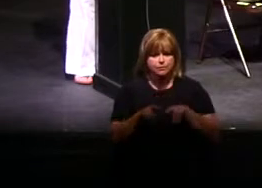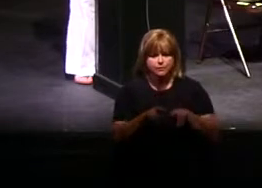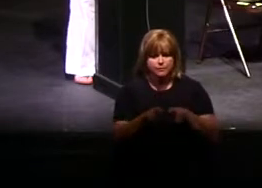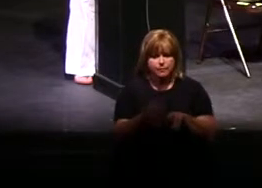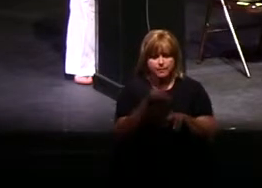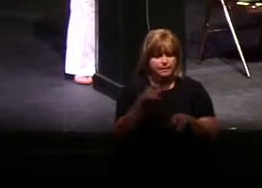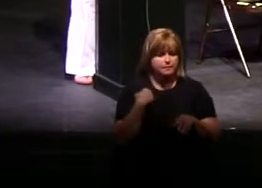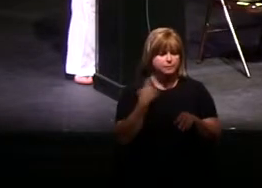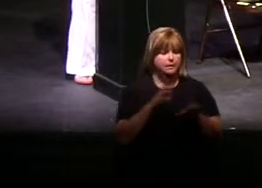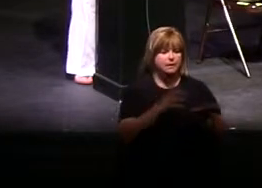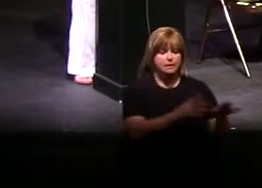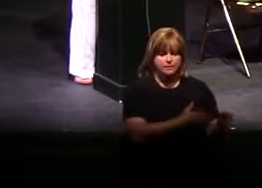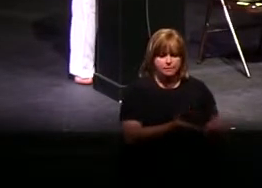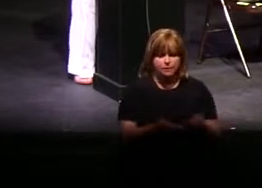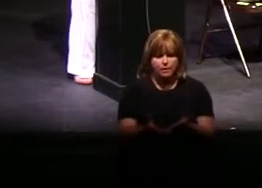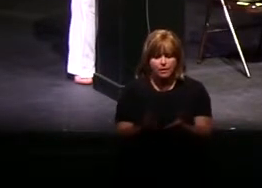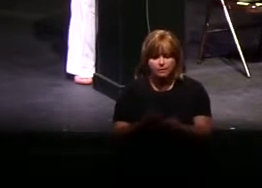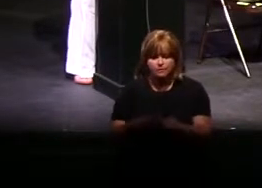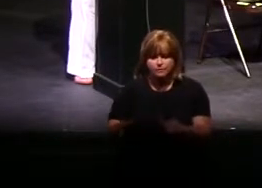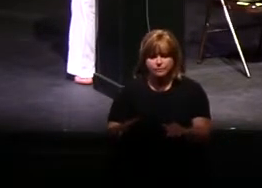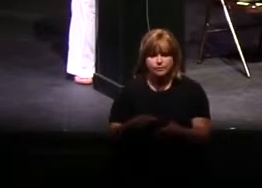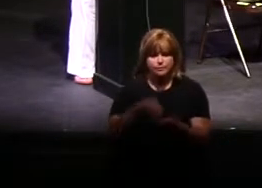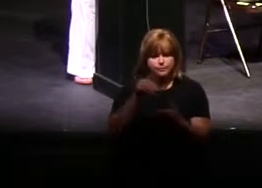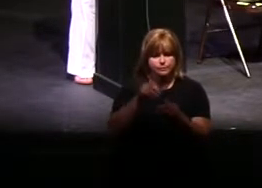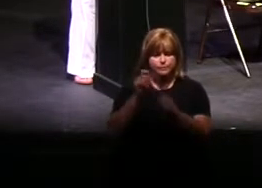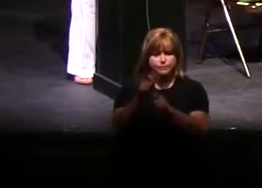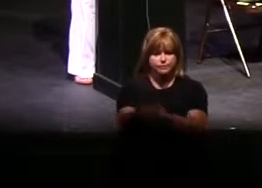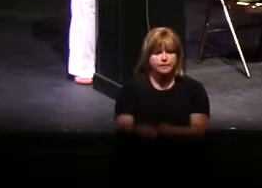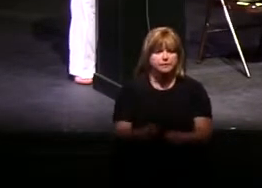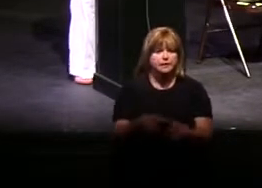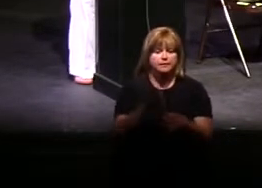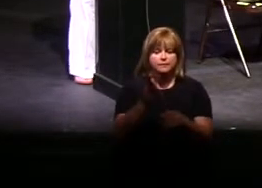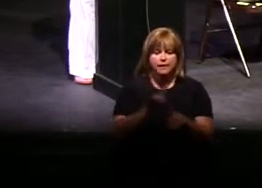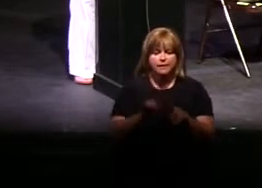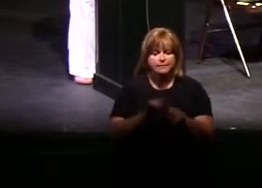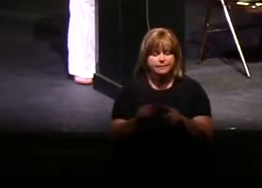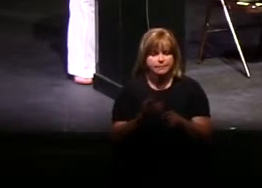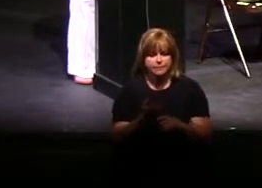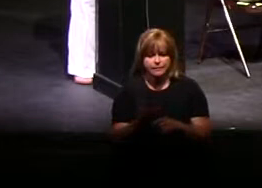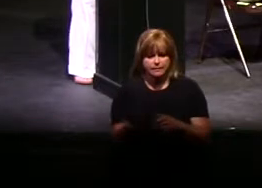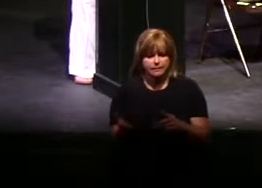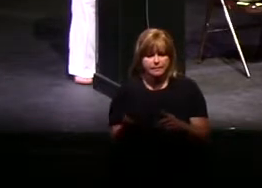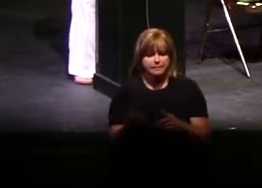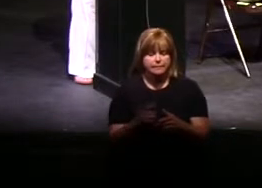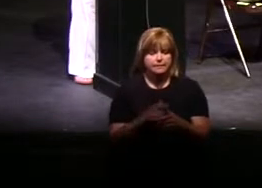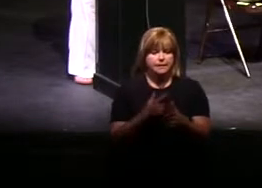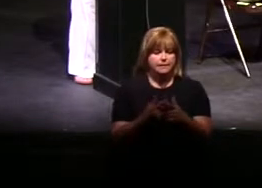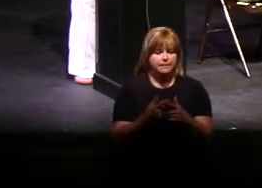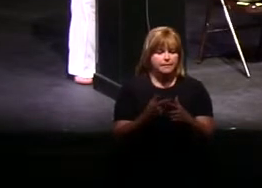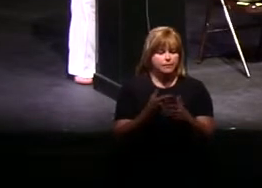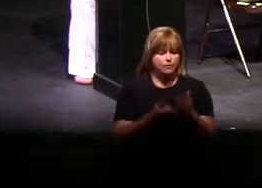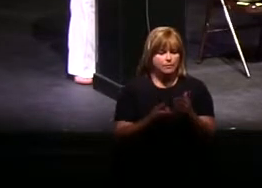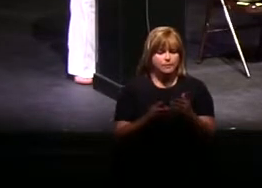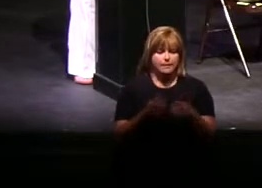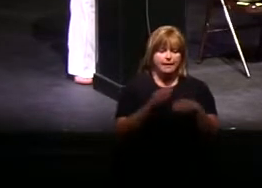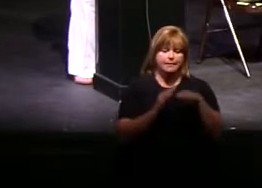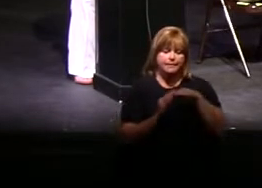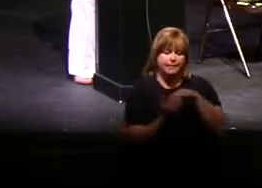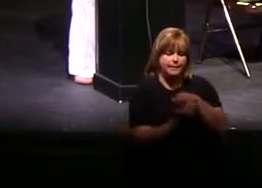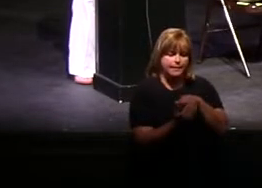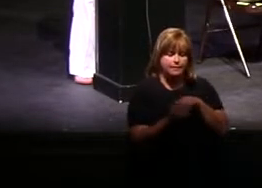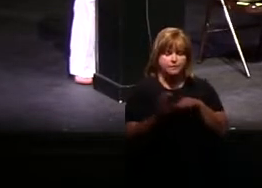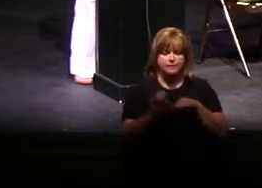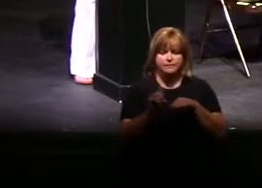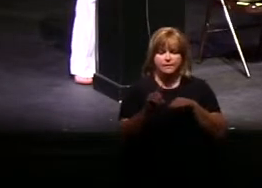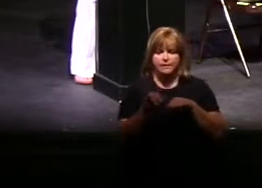learn to fish and to find the shells called angel wings and to swim carefully at the edges of eddies. Because it was